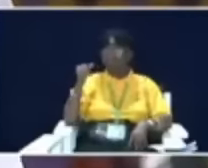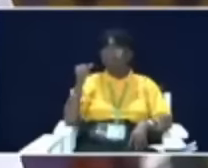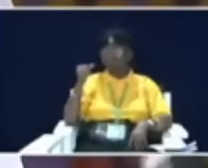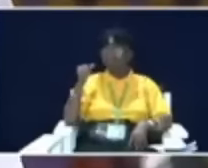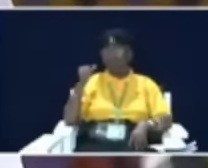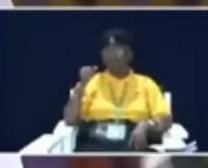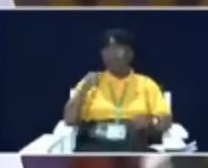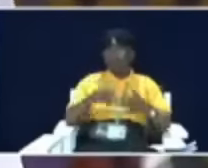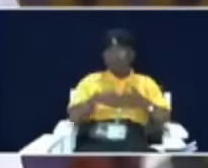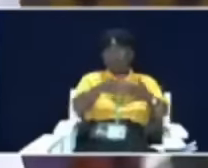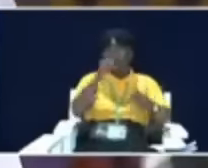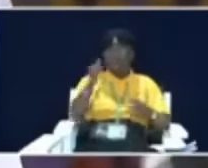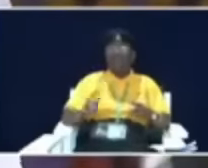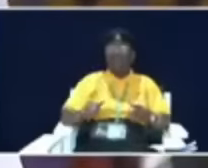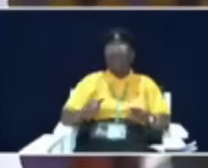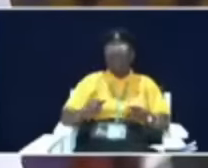nearly destroyed me.